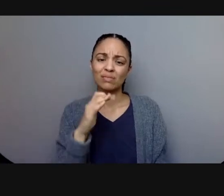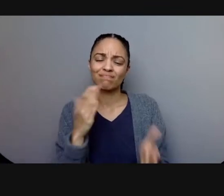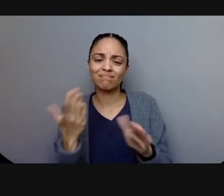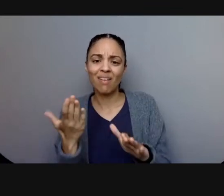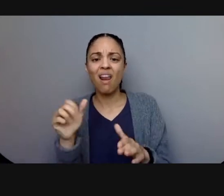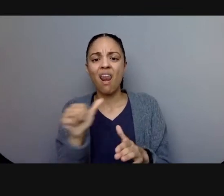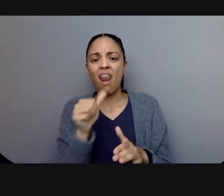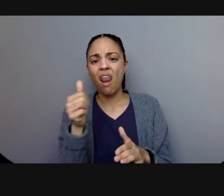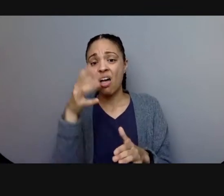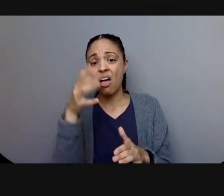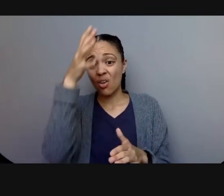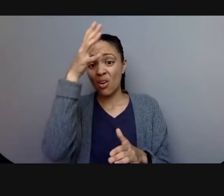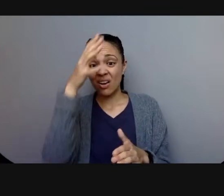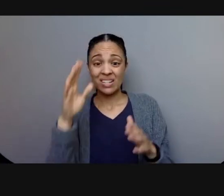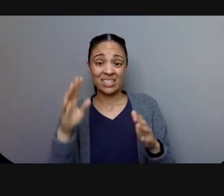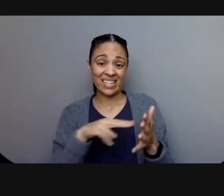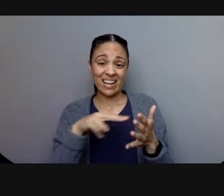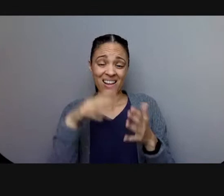And